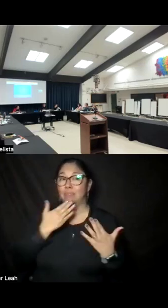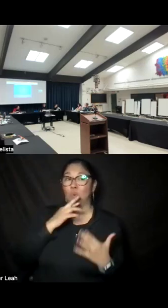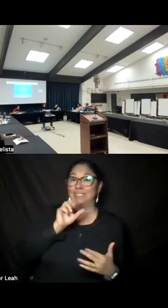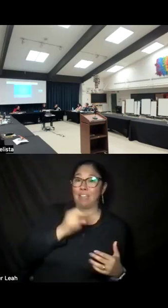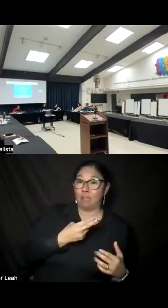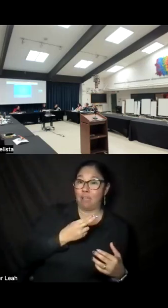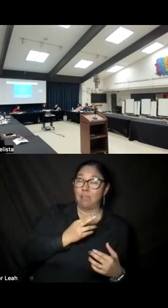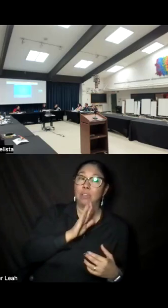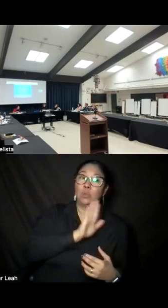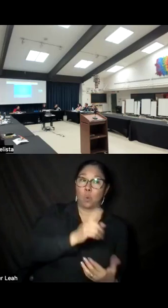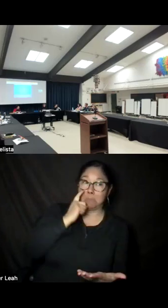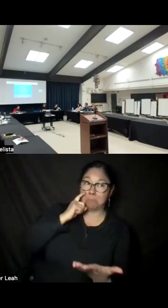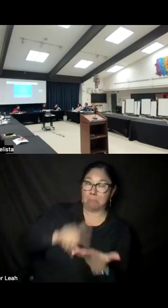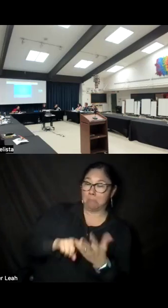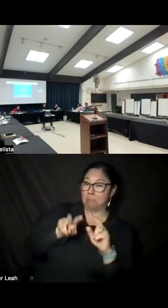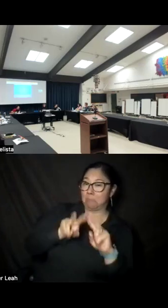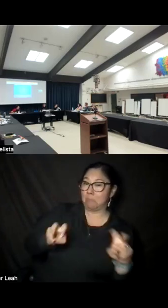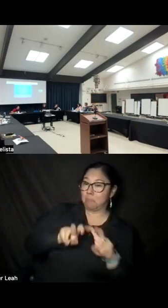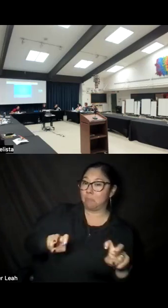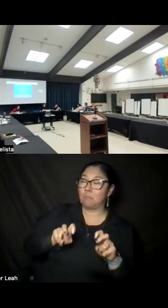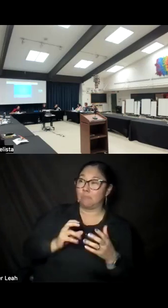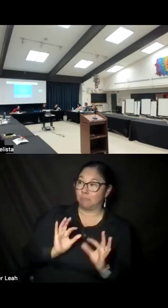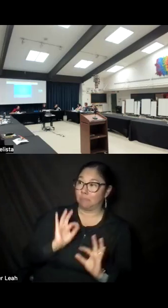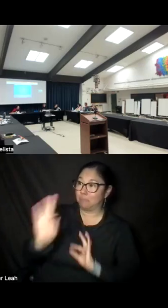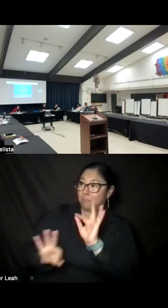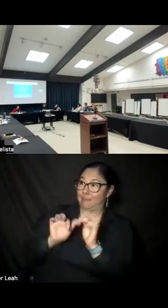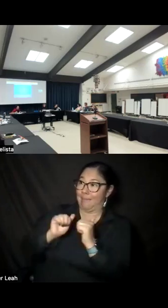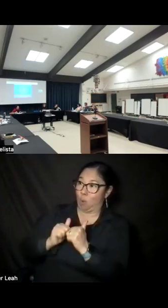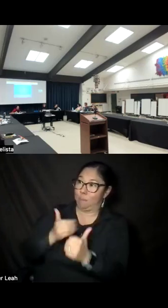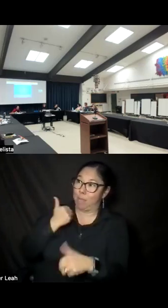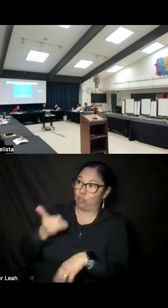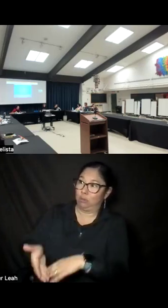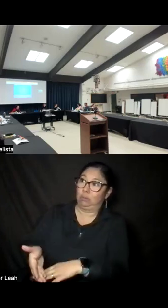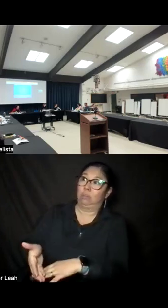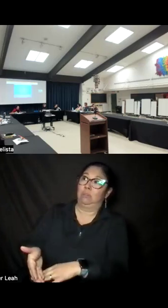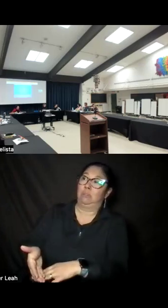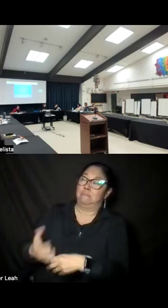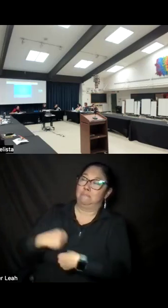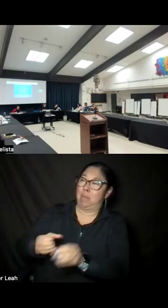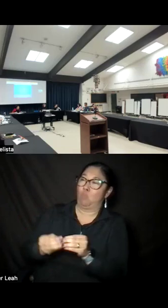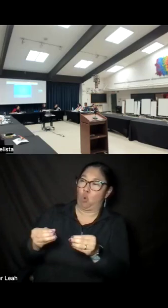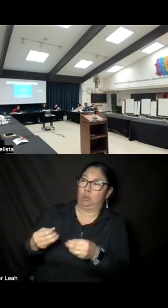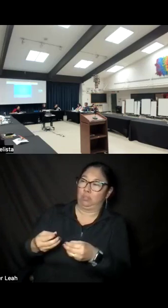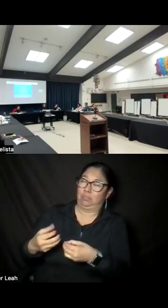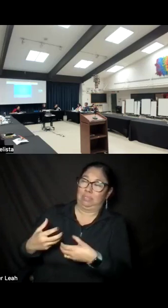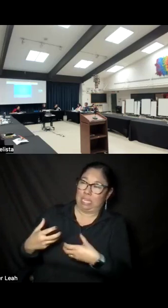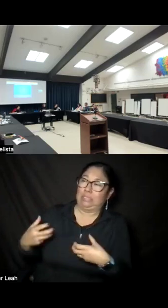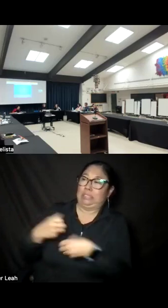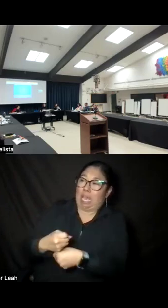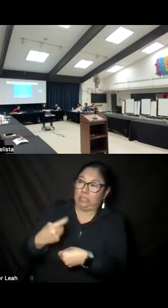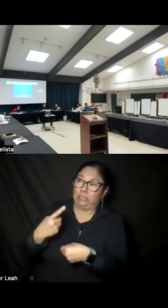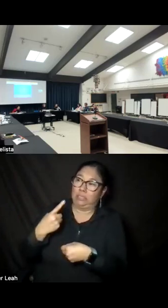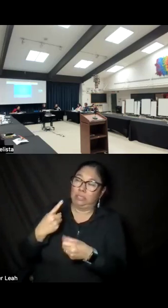critical friend on how to further make that concise and comprehensible for our families